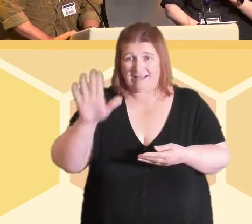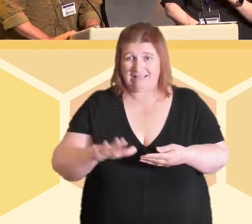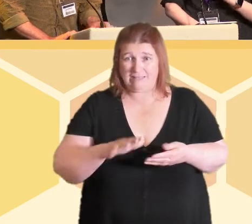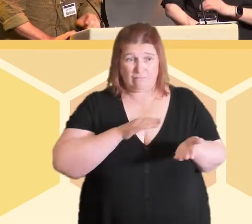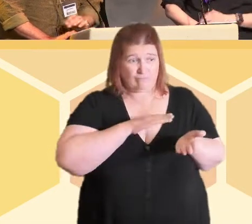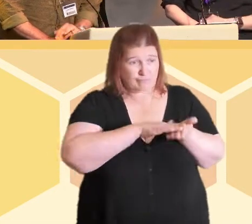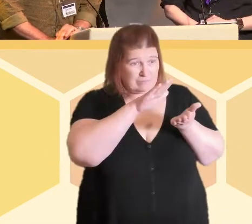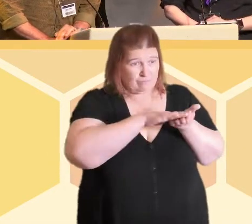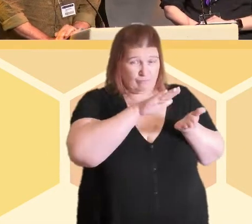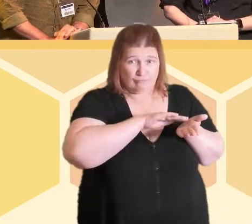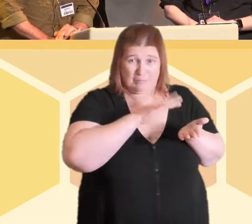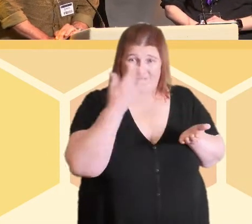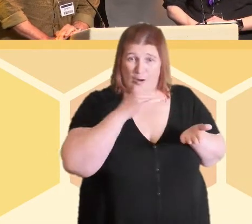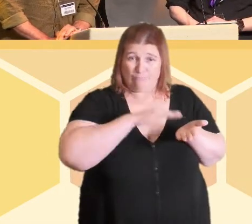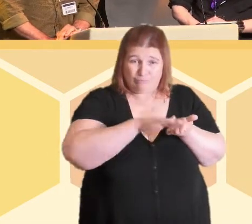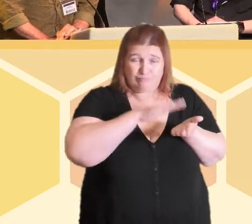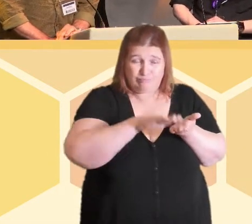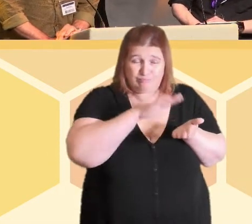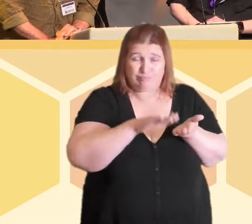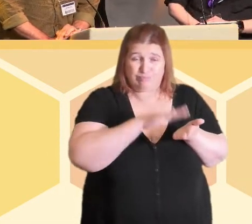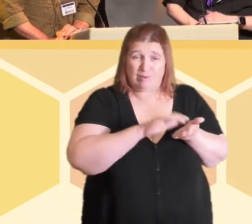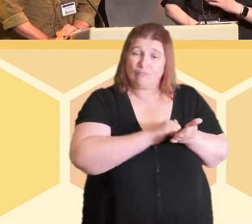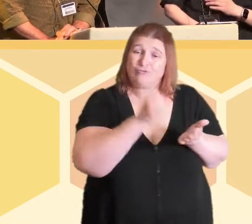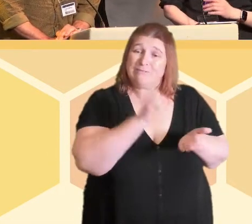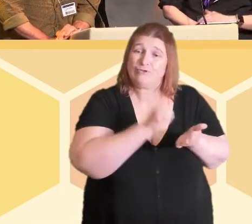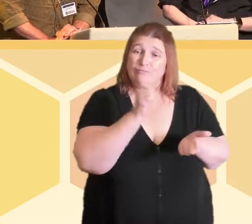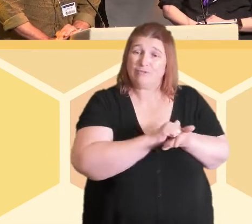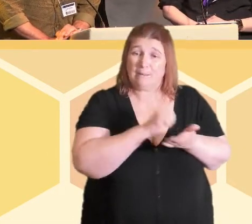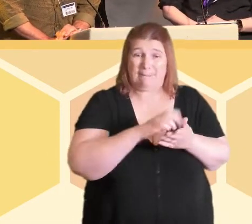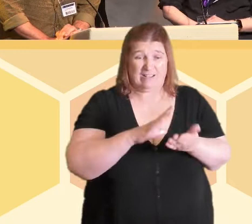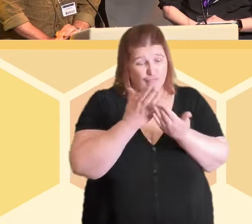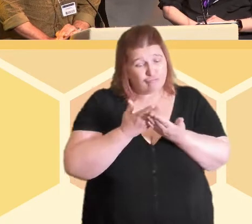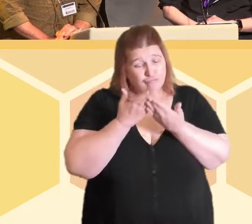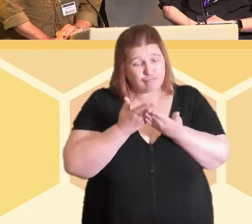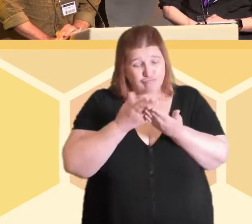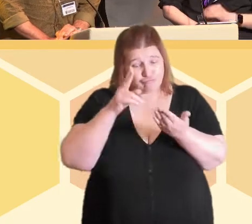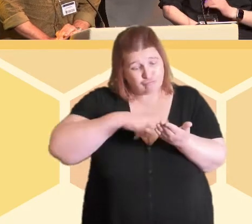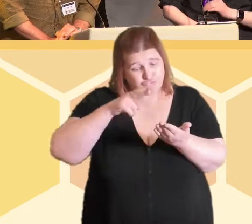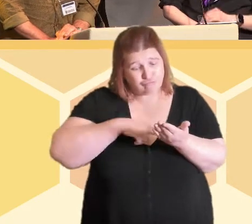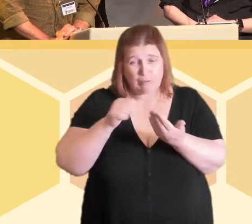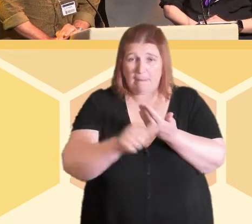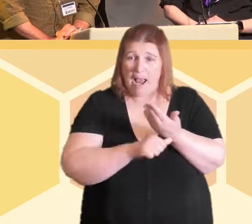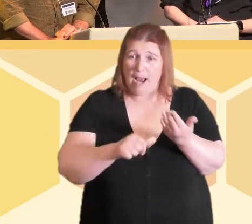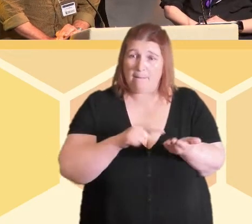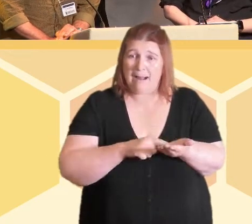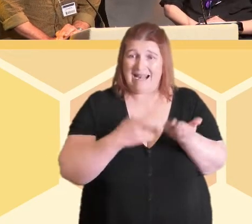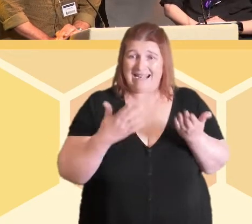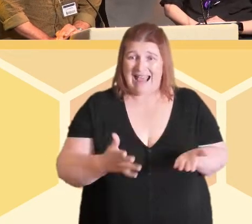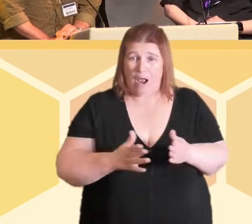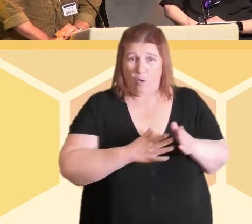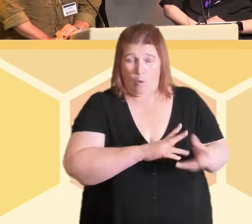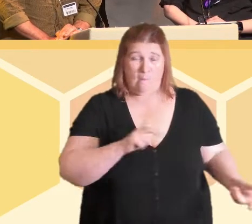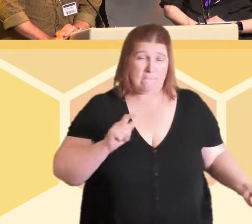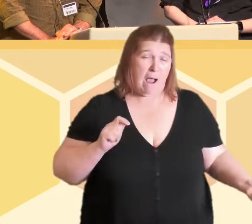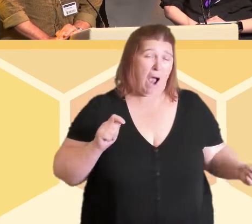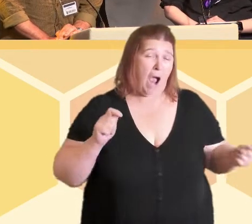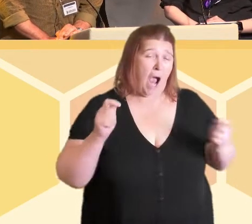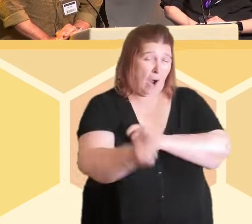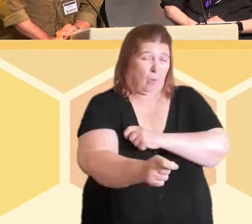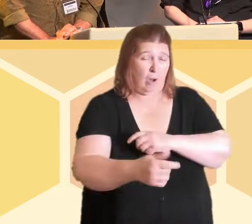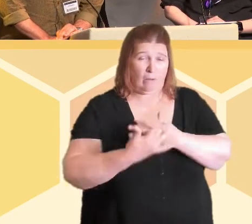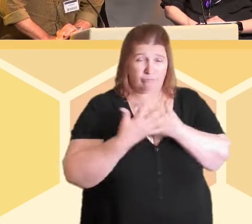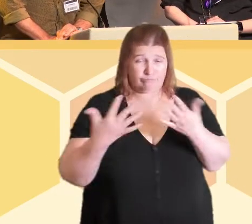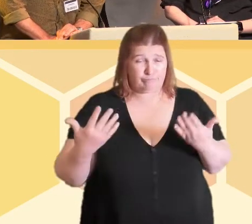press revolutionized how we consumed and read the written word. We are in the biggest change in